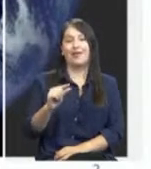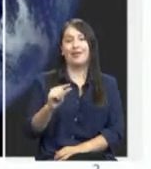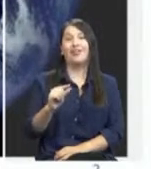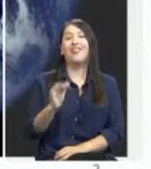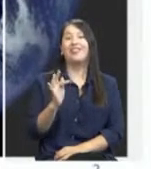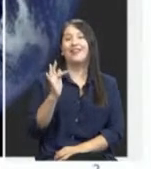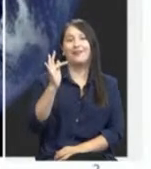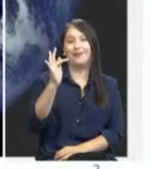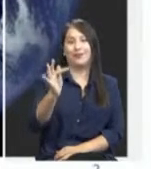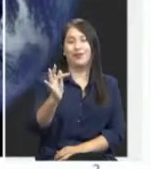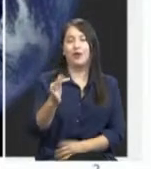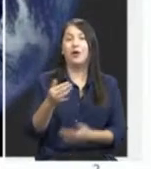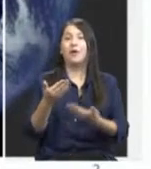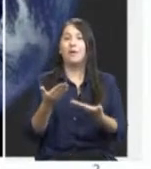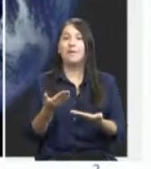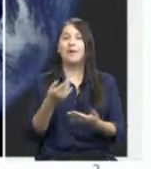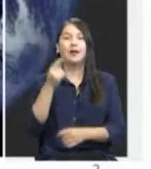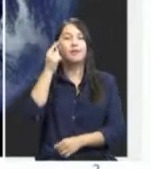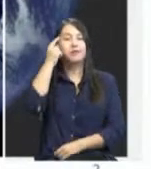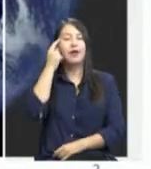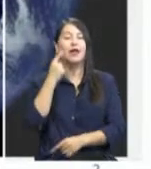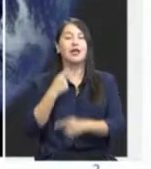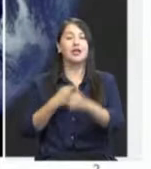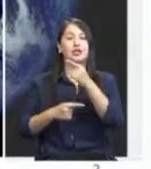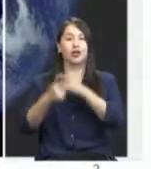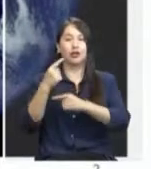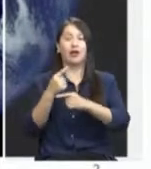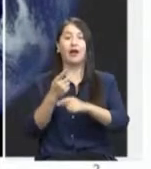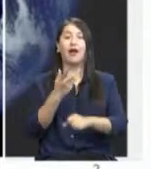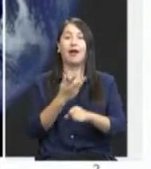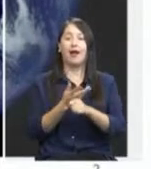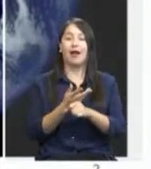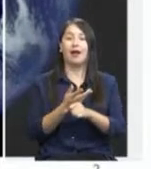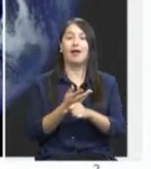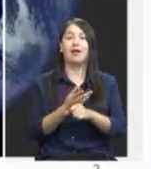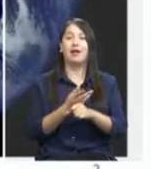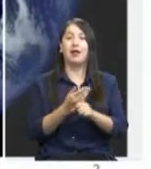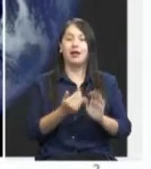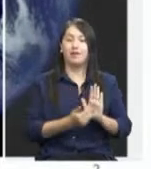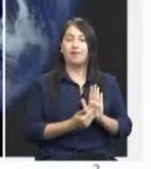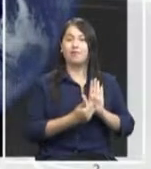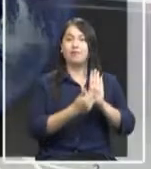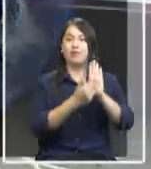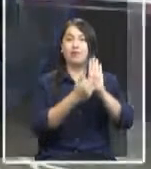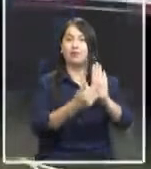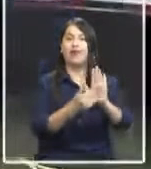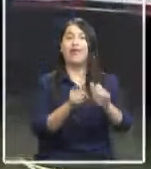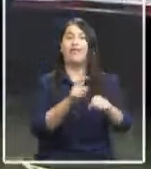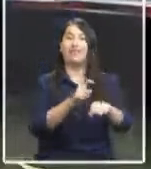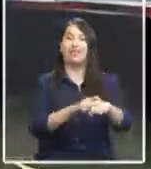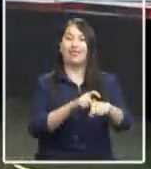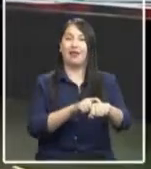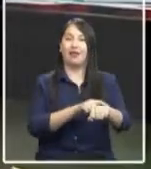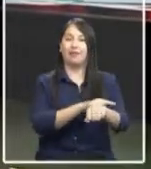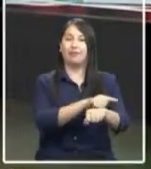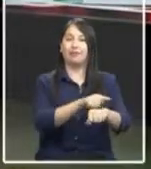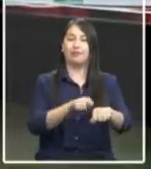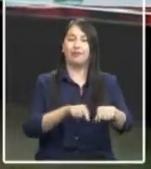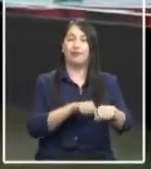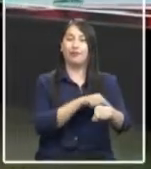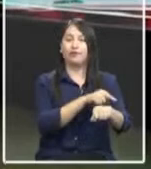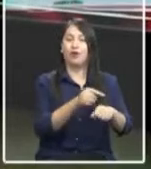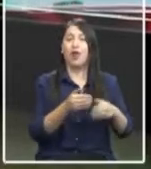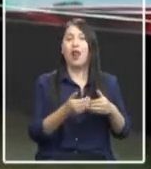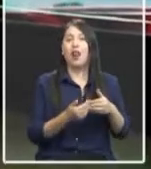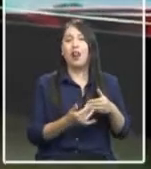these representations in clock time of the length of the human journey and of the earthly journey that has